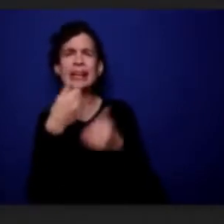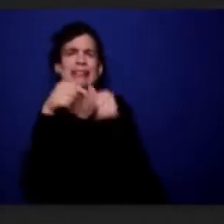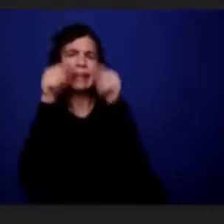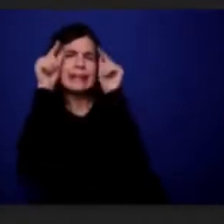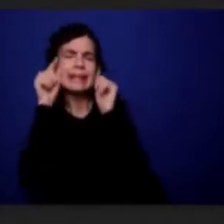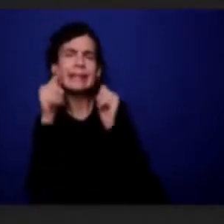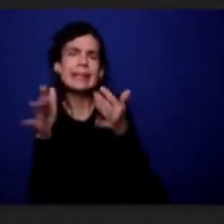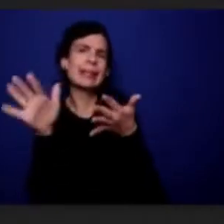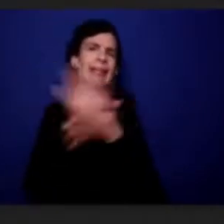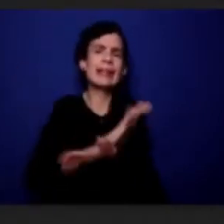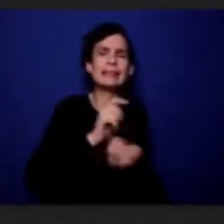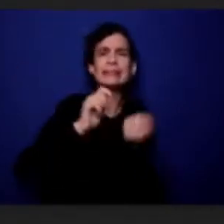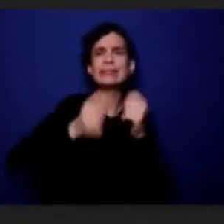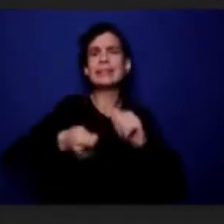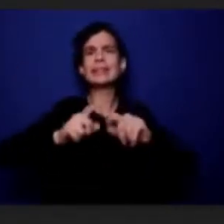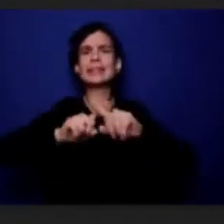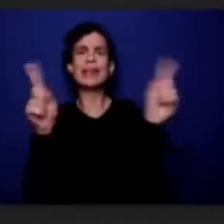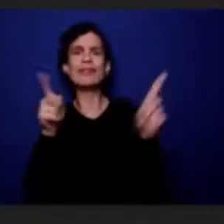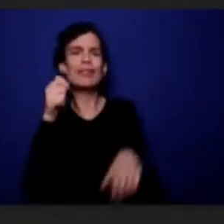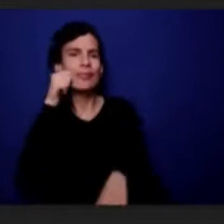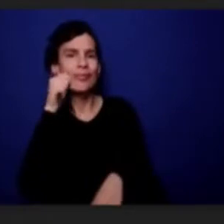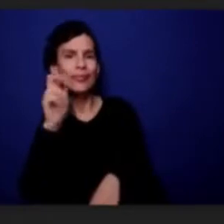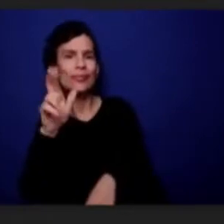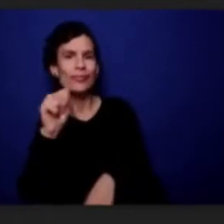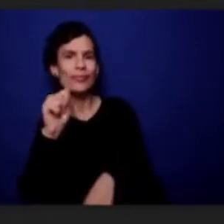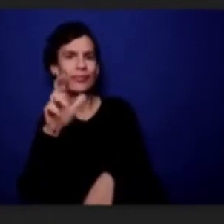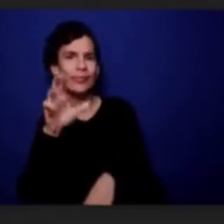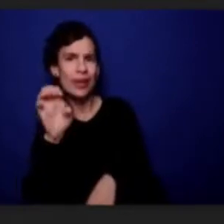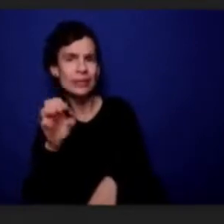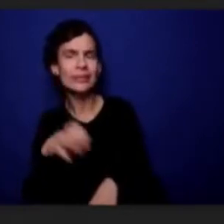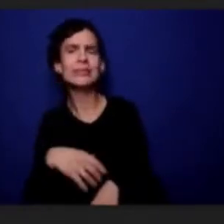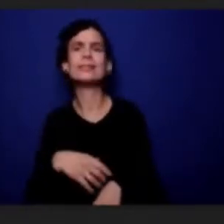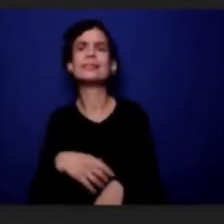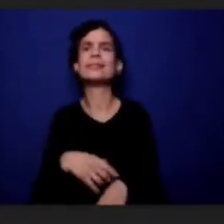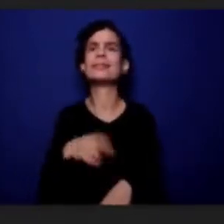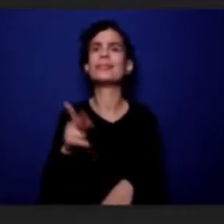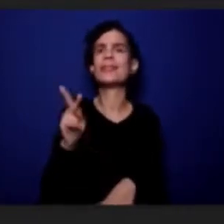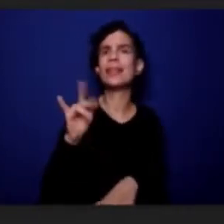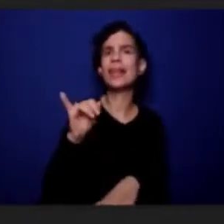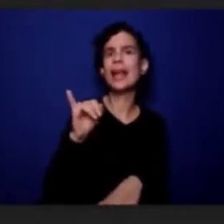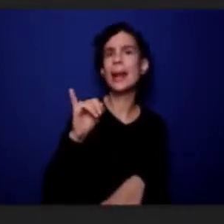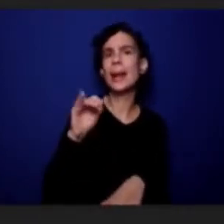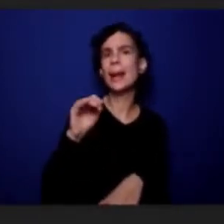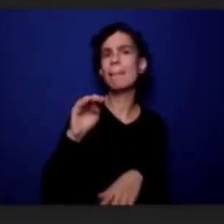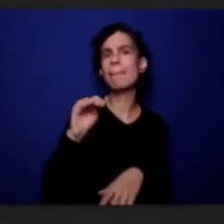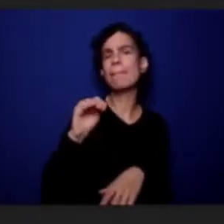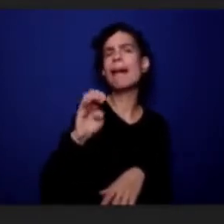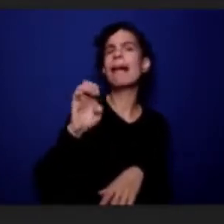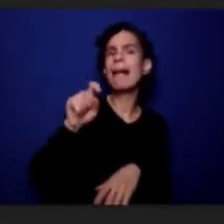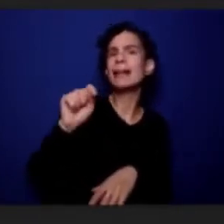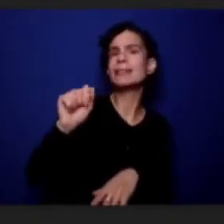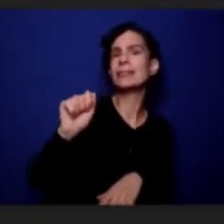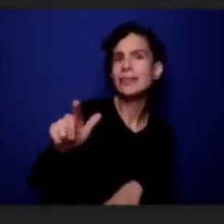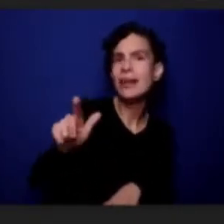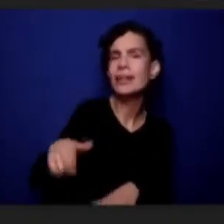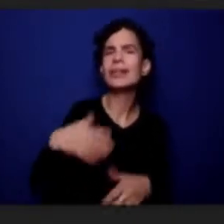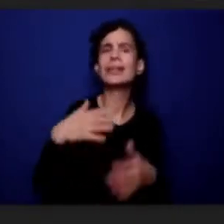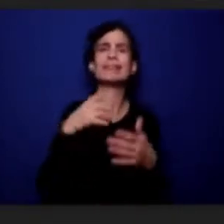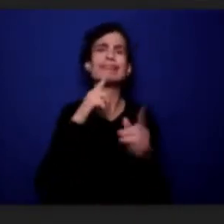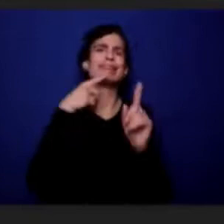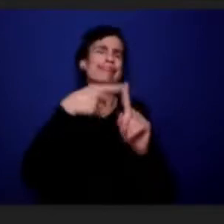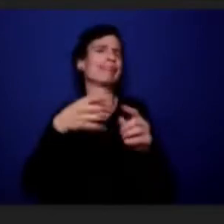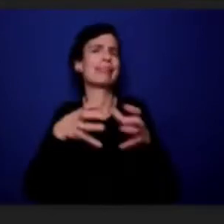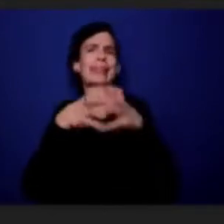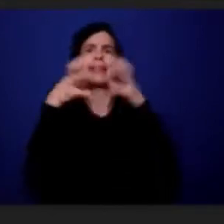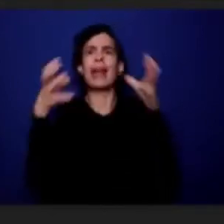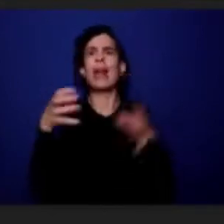of women wearing makeup, told that they're artificial, immoral, trying to make themselves a different race. Like there's a